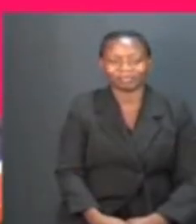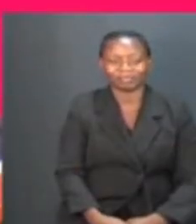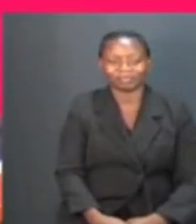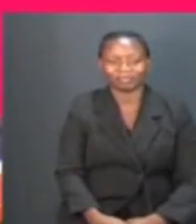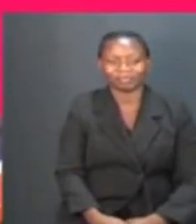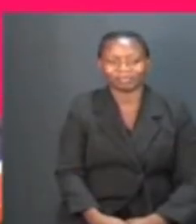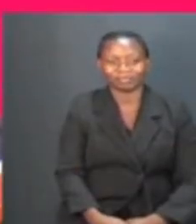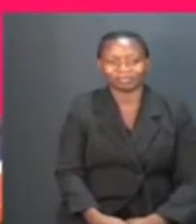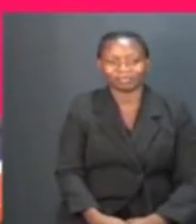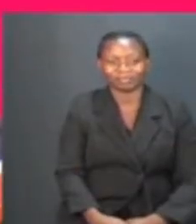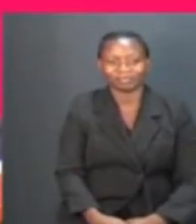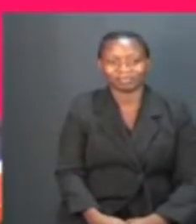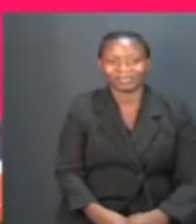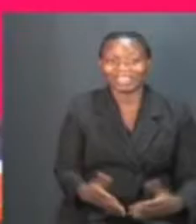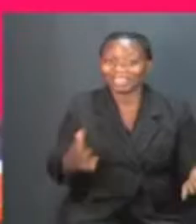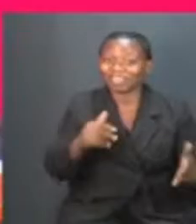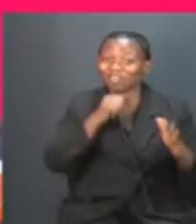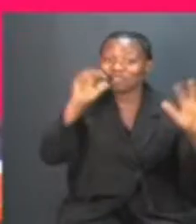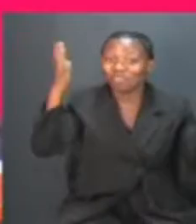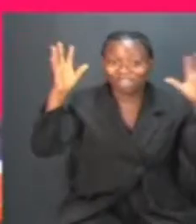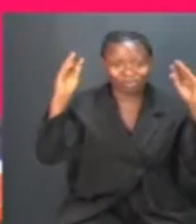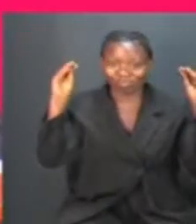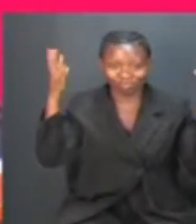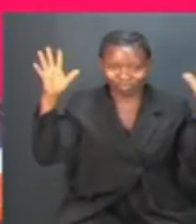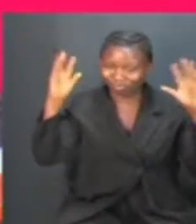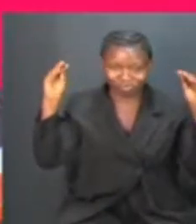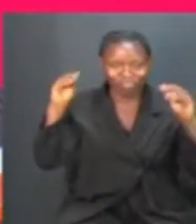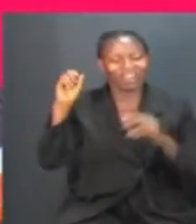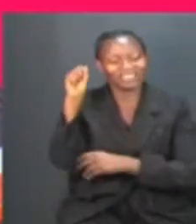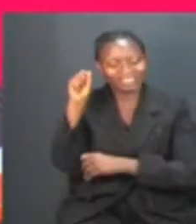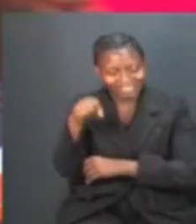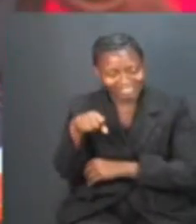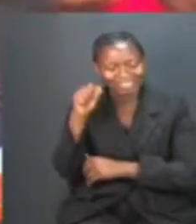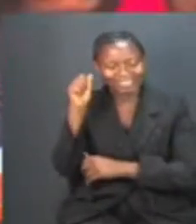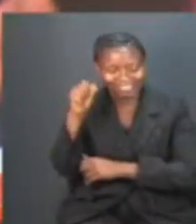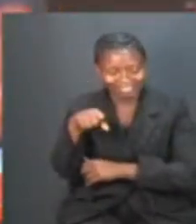No, here we don't clap, we say here.